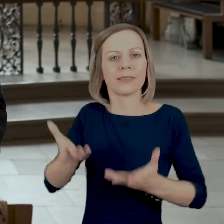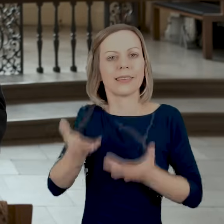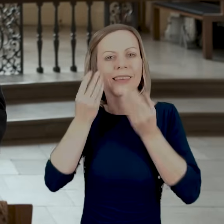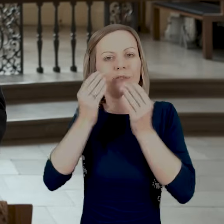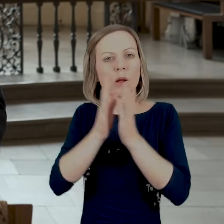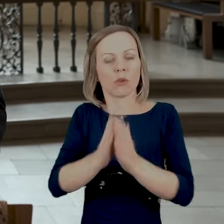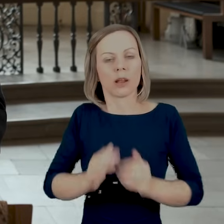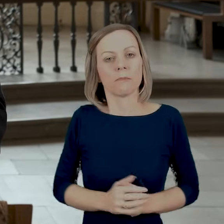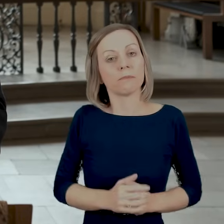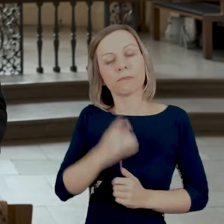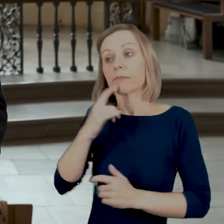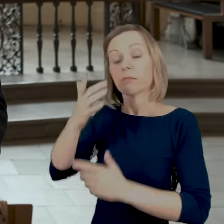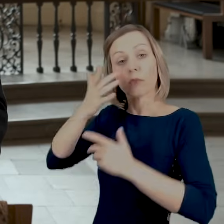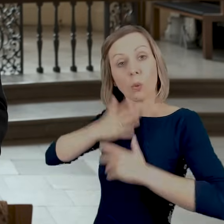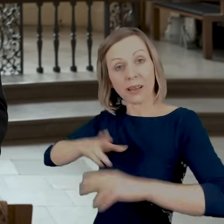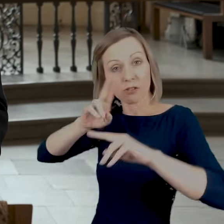hear our prayer.